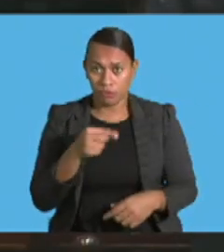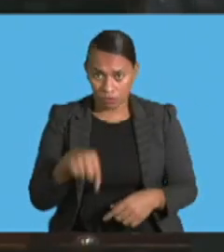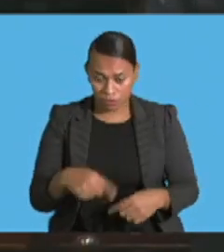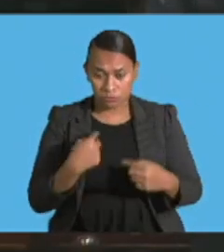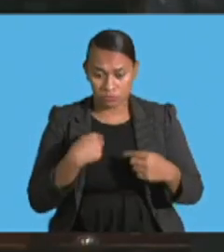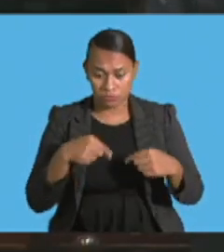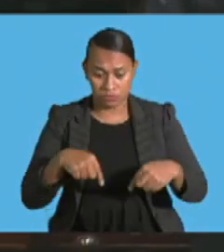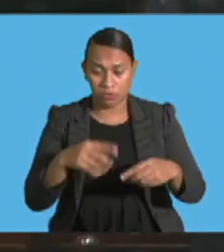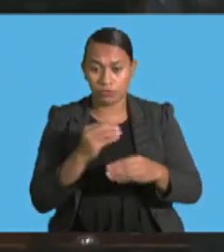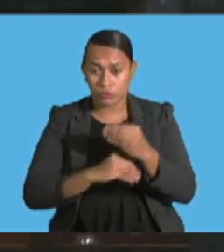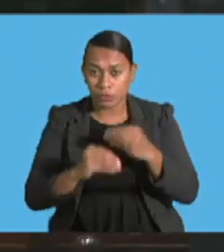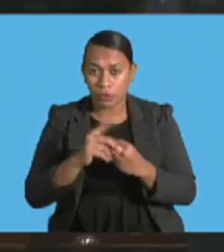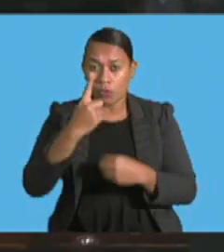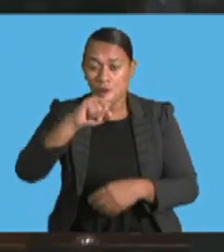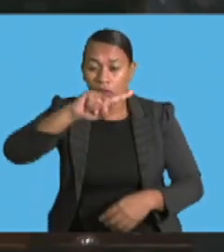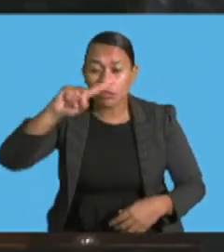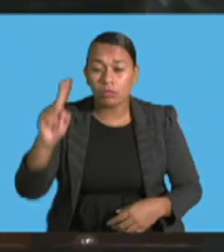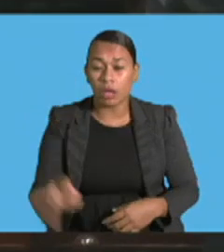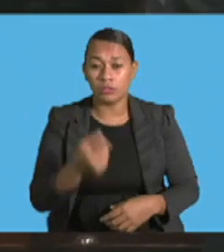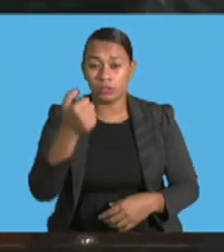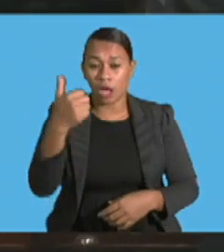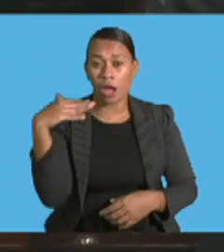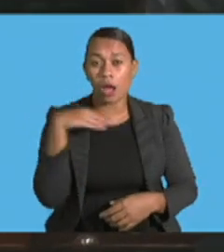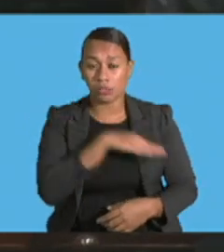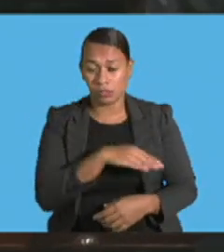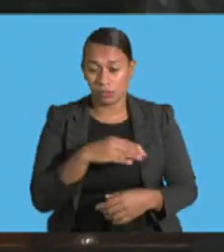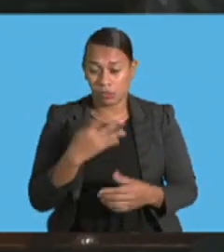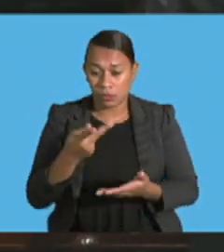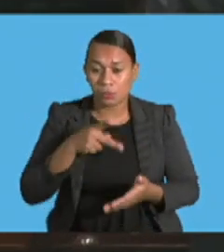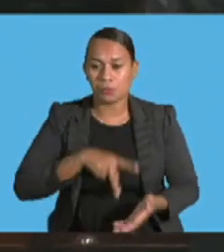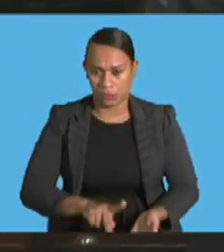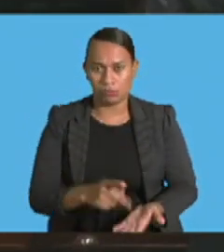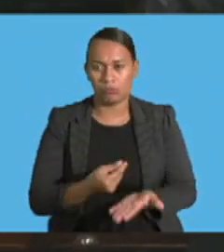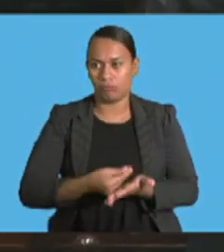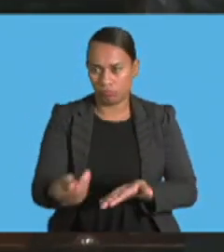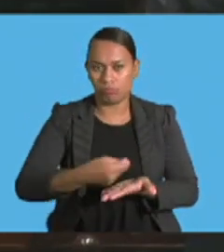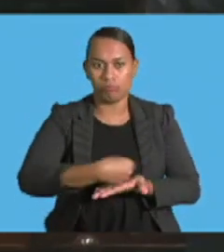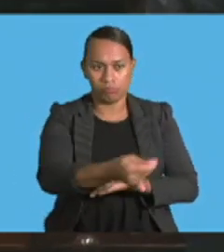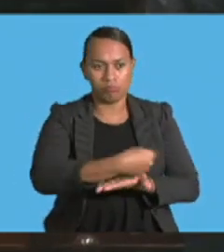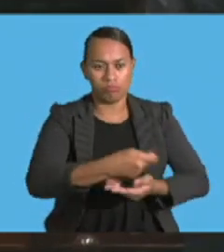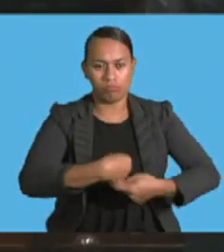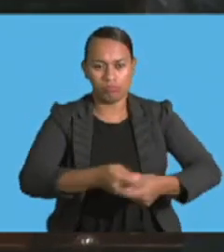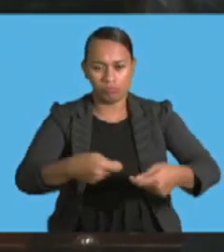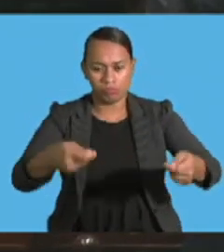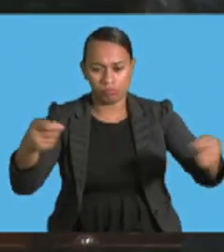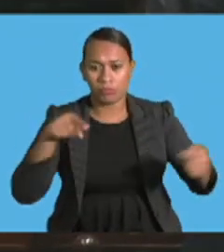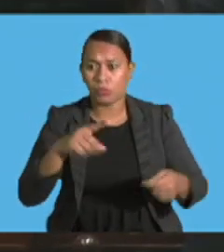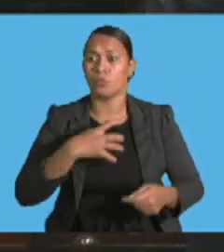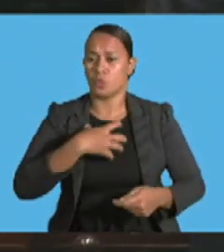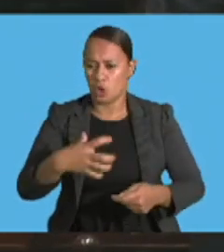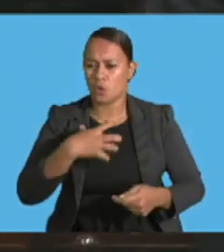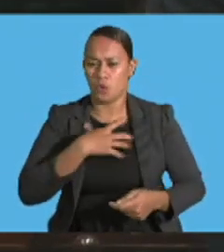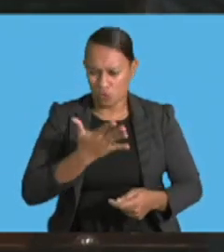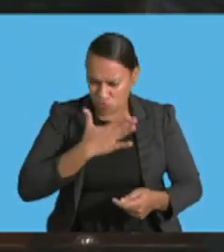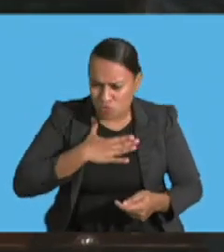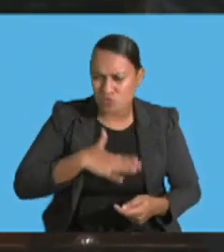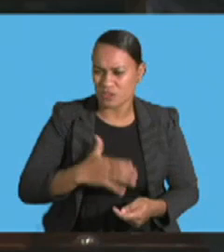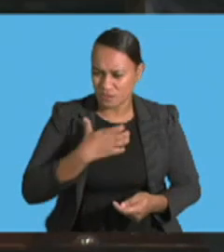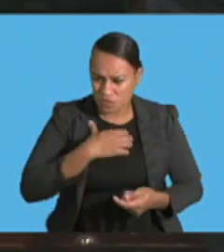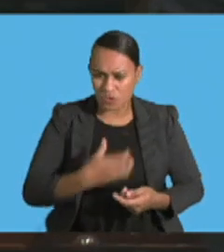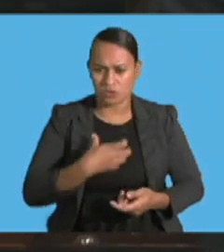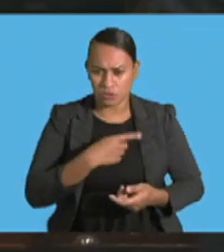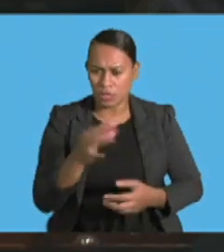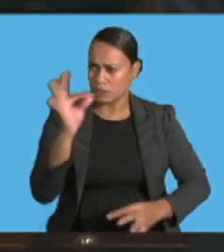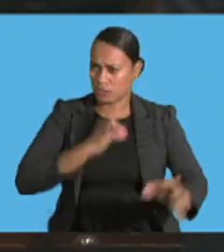permits and approvals, saving over 2,000 clients, potential clients, and supported potential developments worth a little over $2 billion.